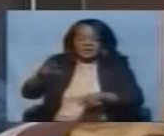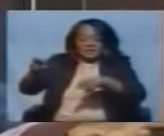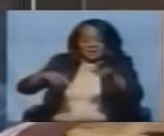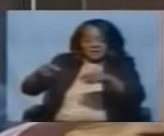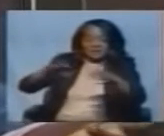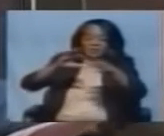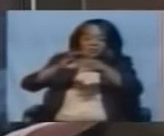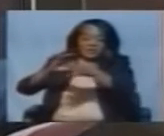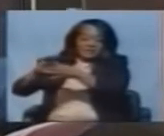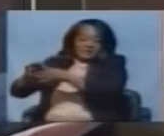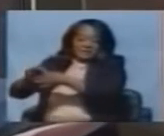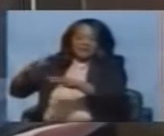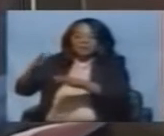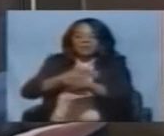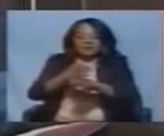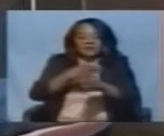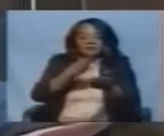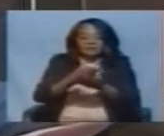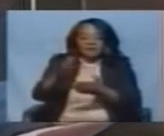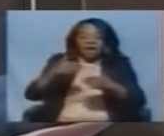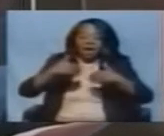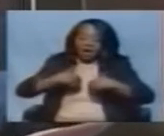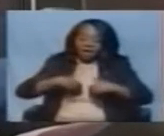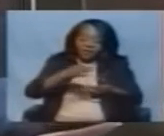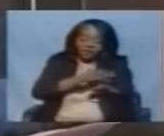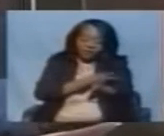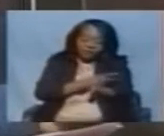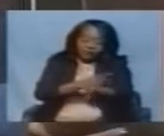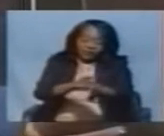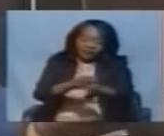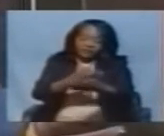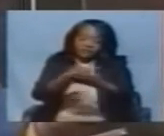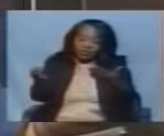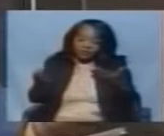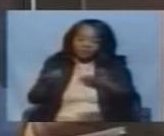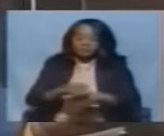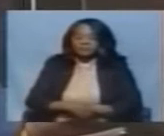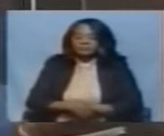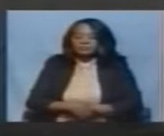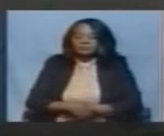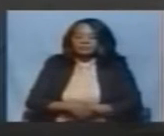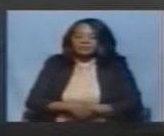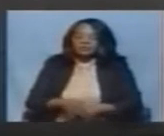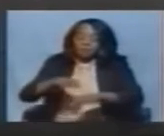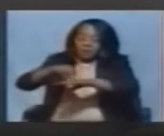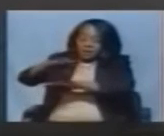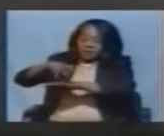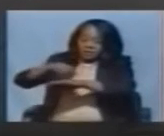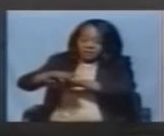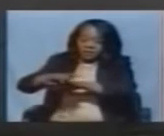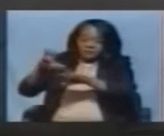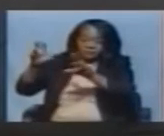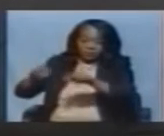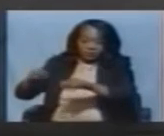Minister of Pension and Supply. Have you failed as a profession to defend the values of your profession? No, we've not. To advise? We've not.